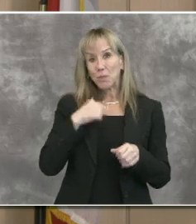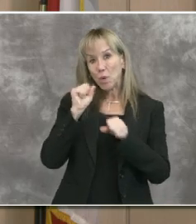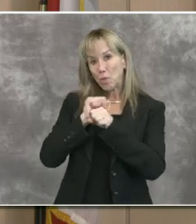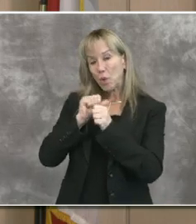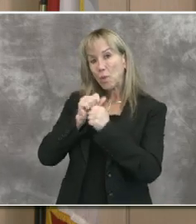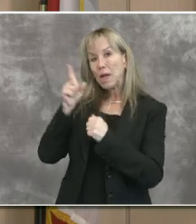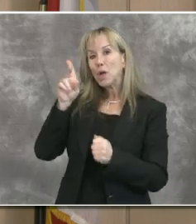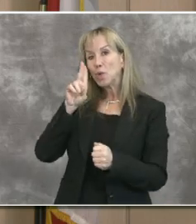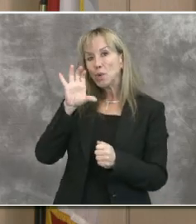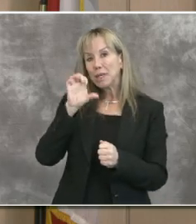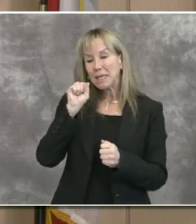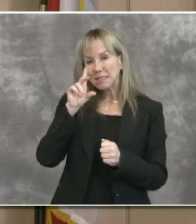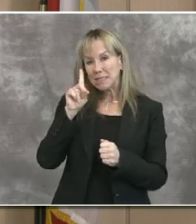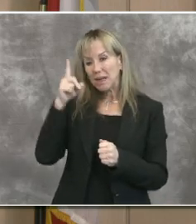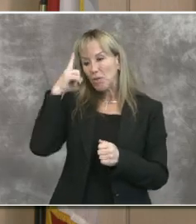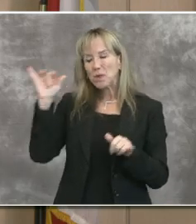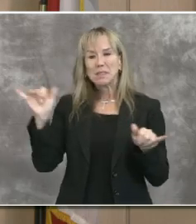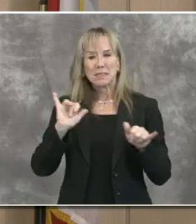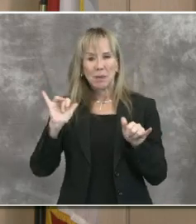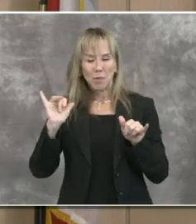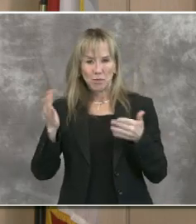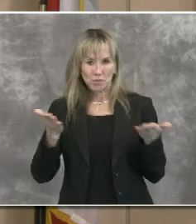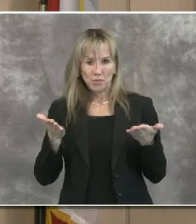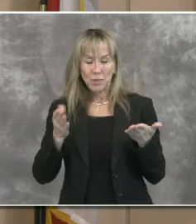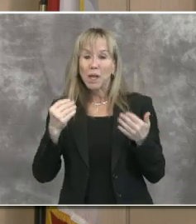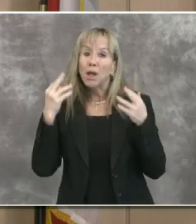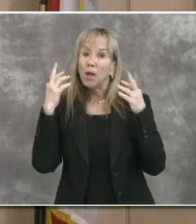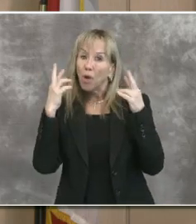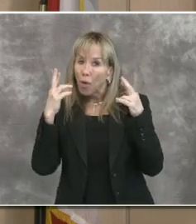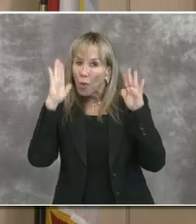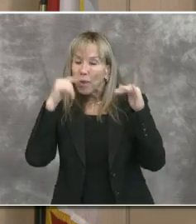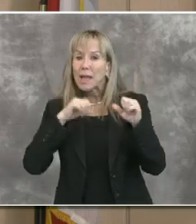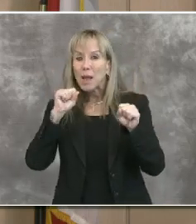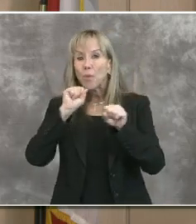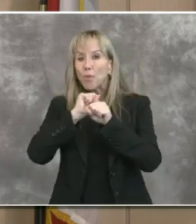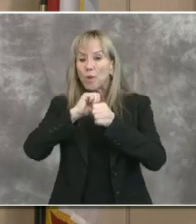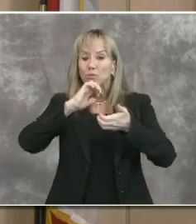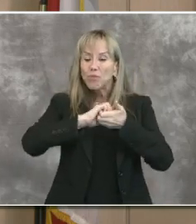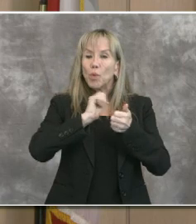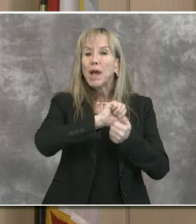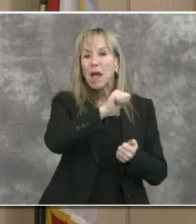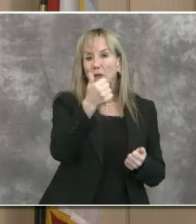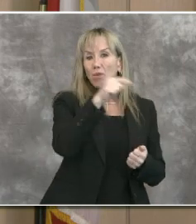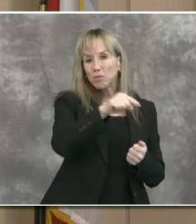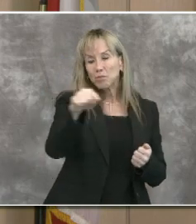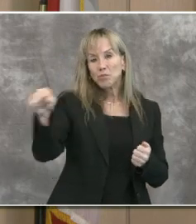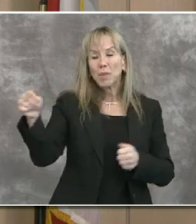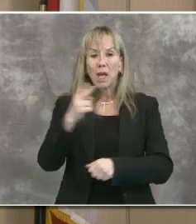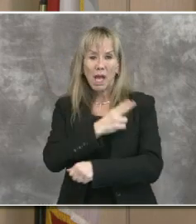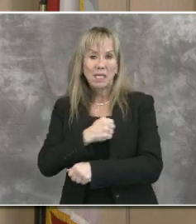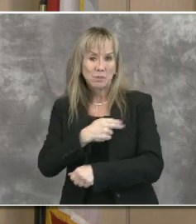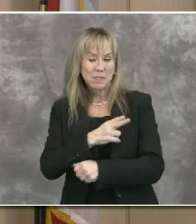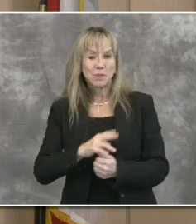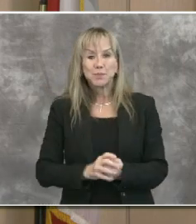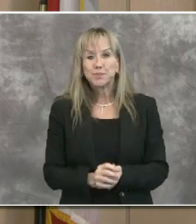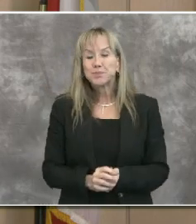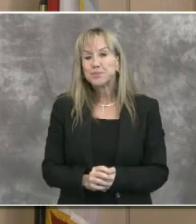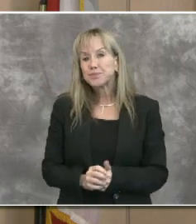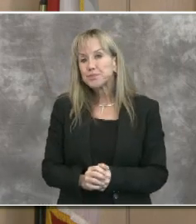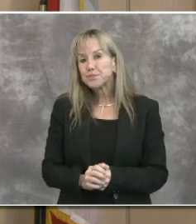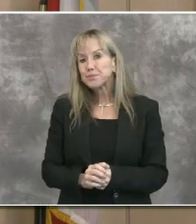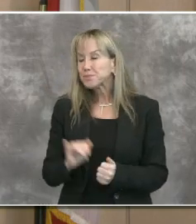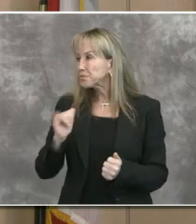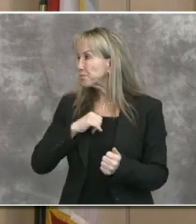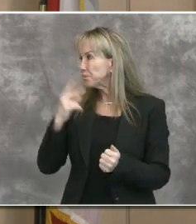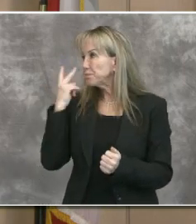that similar service, and we hope to work with other hospitals to do the same. We also, and